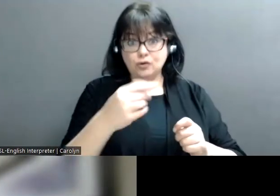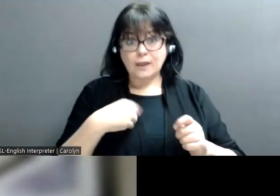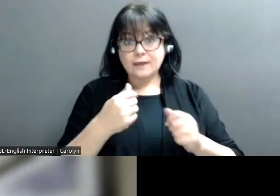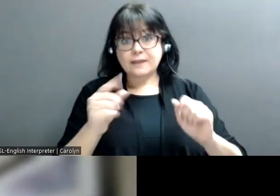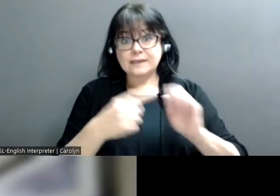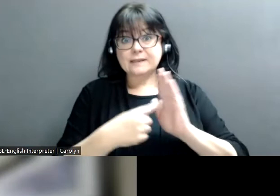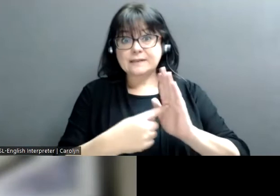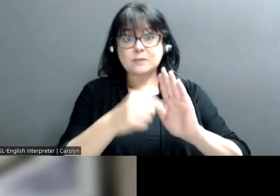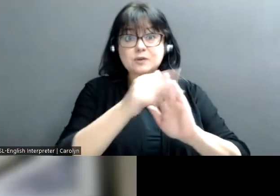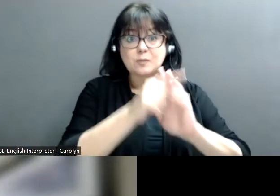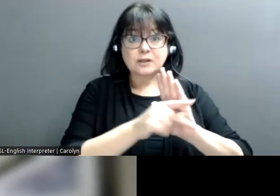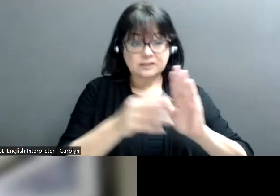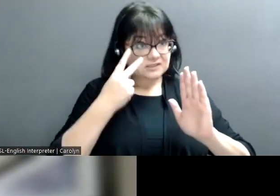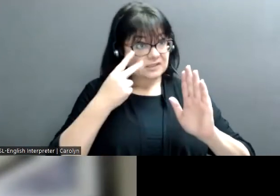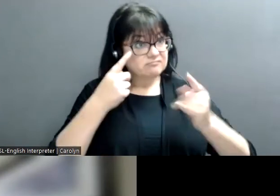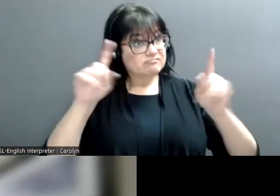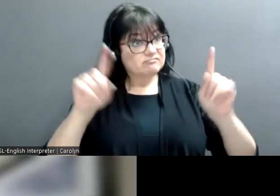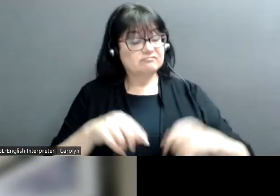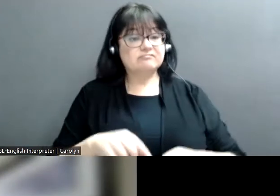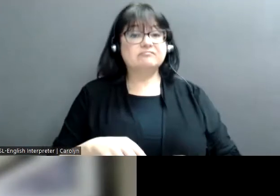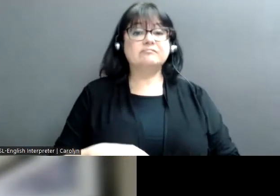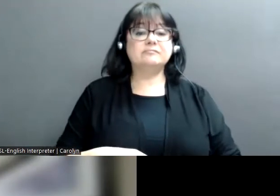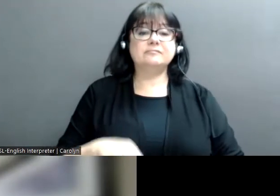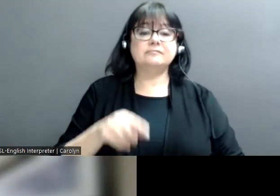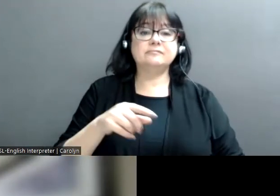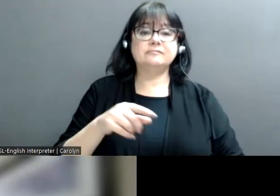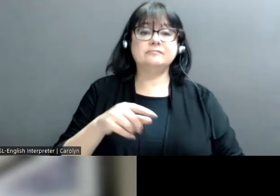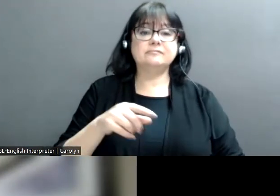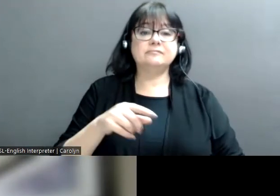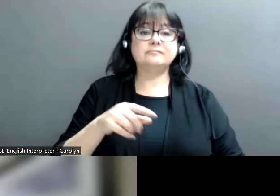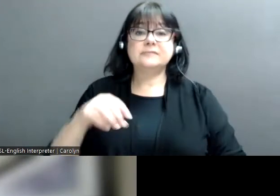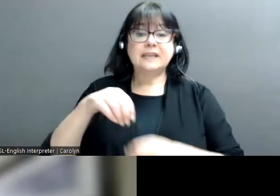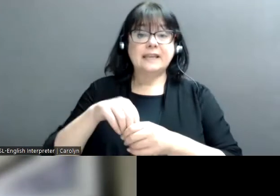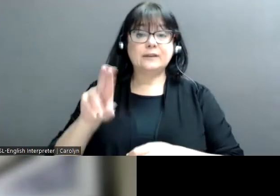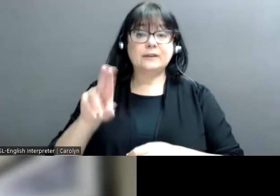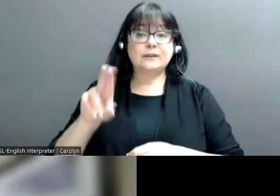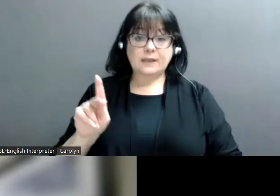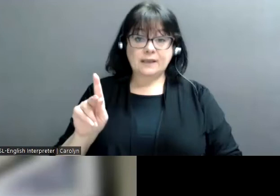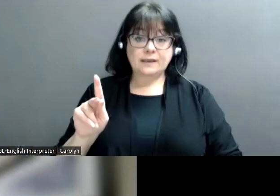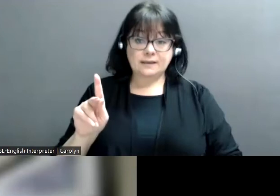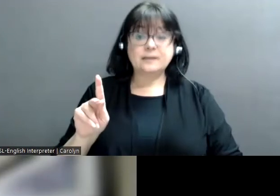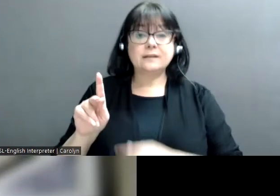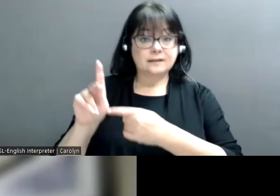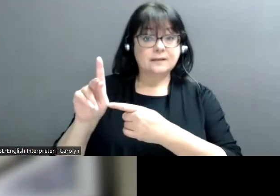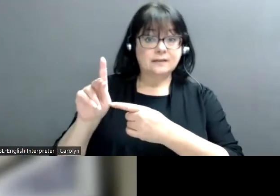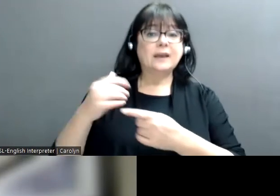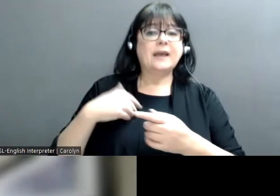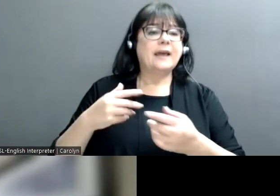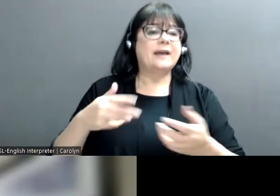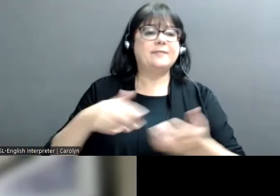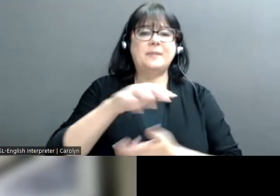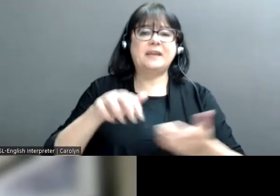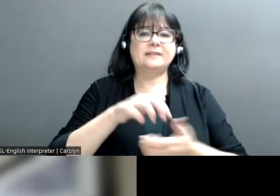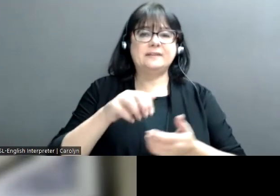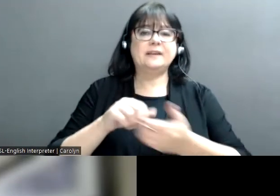seen that working effectively? I think in the UK anyway, it's definitely a mixture of social and business need. I'd